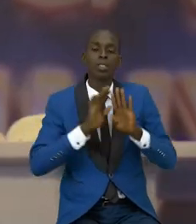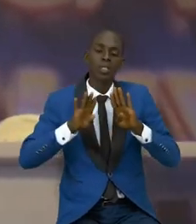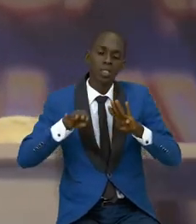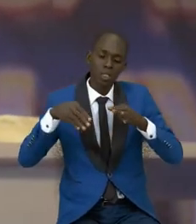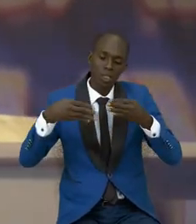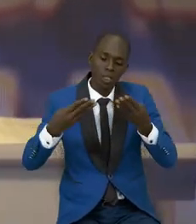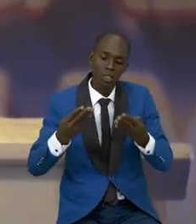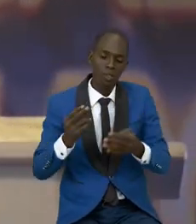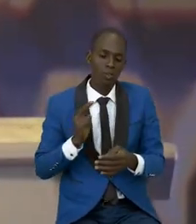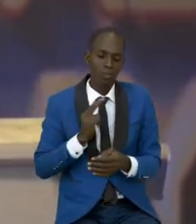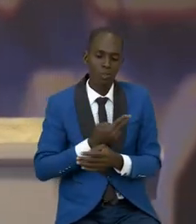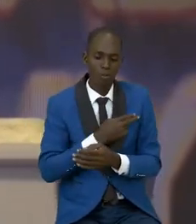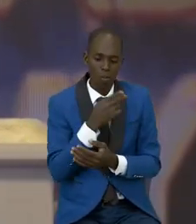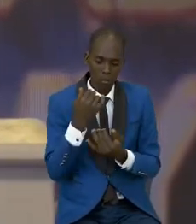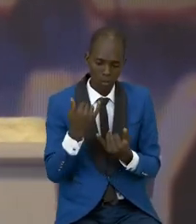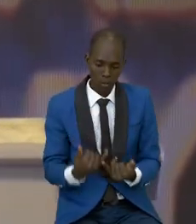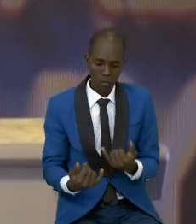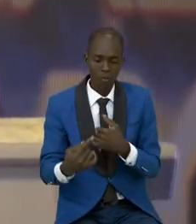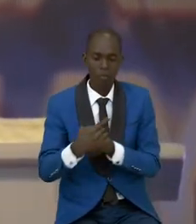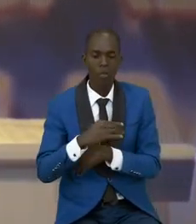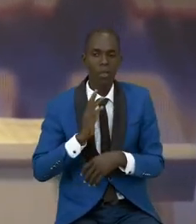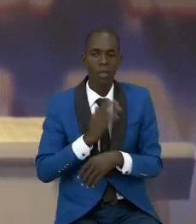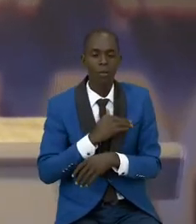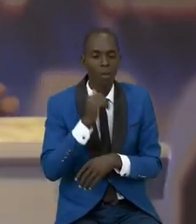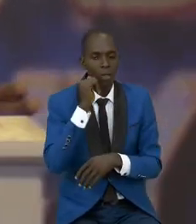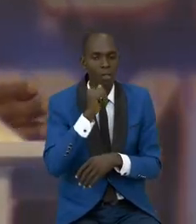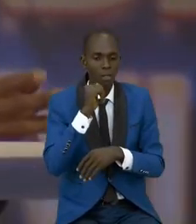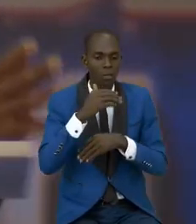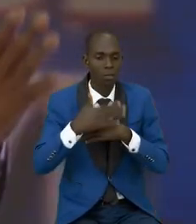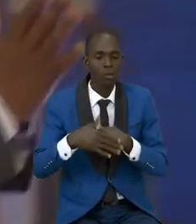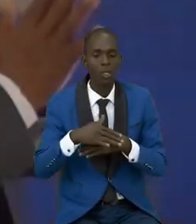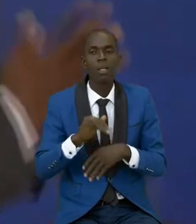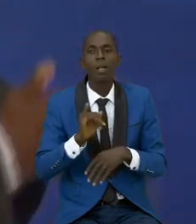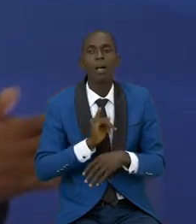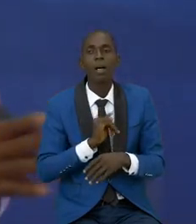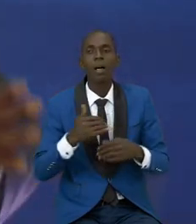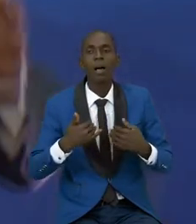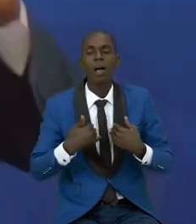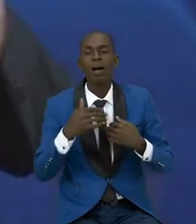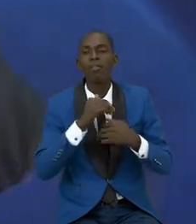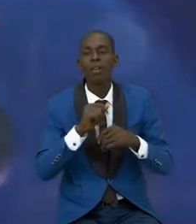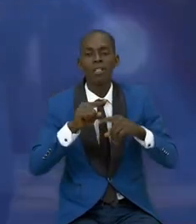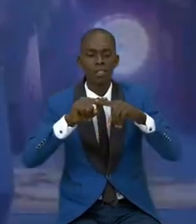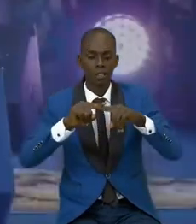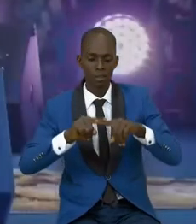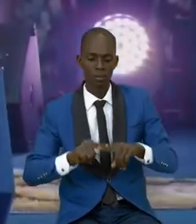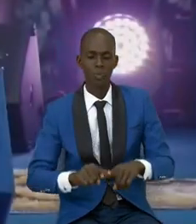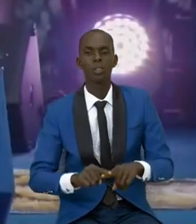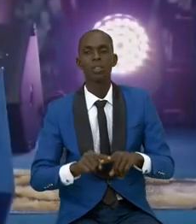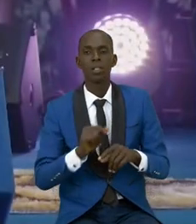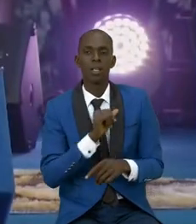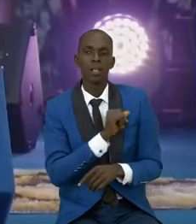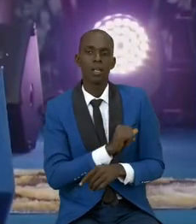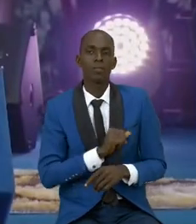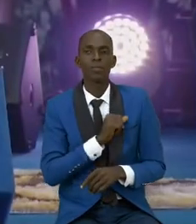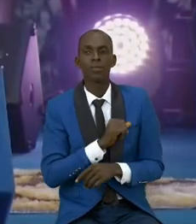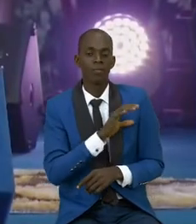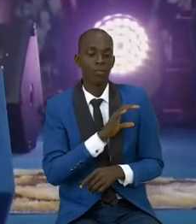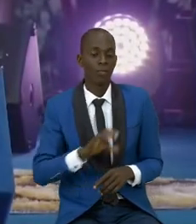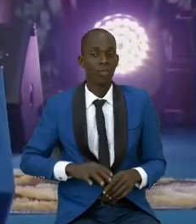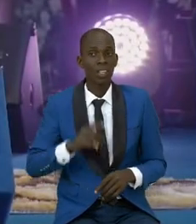day our daily bread. I have a dependent attitude. Christ